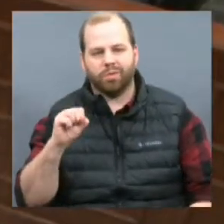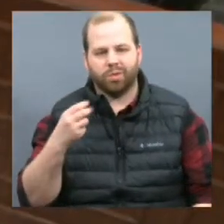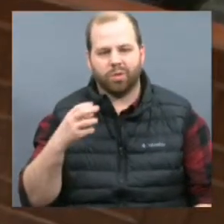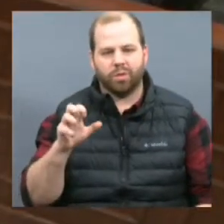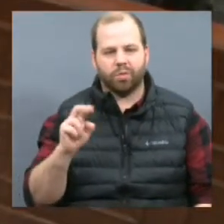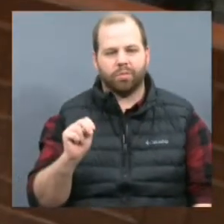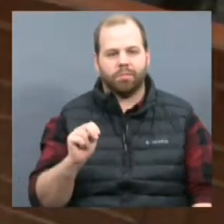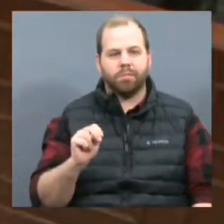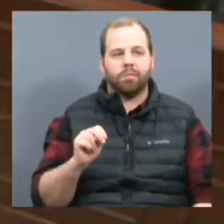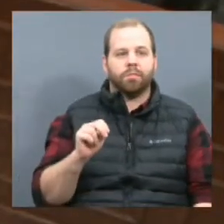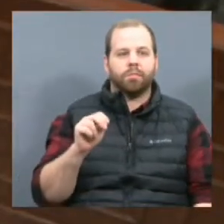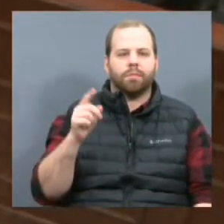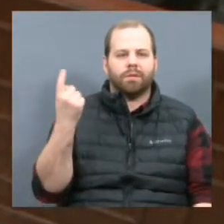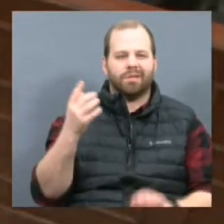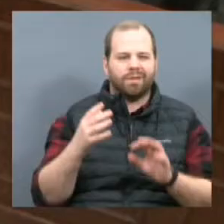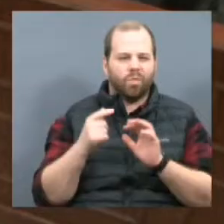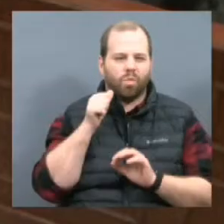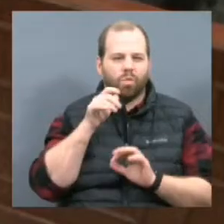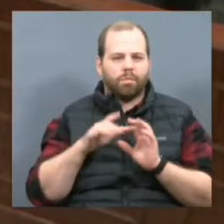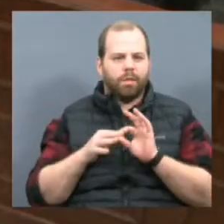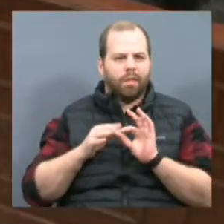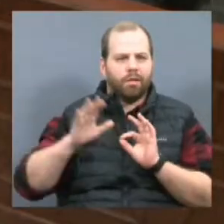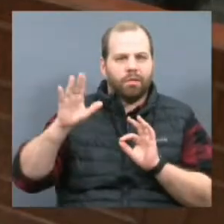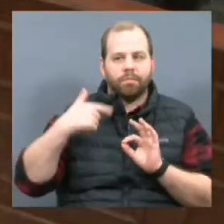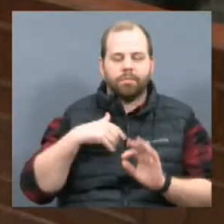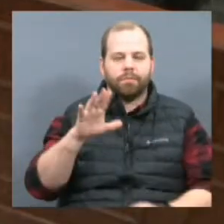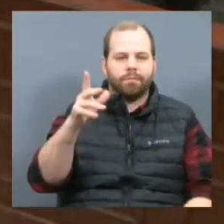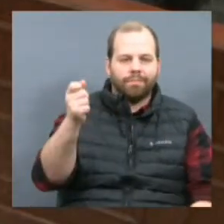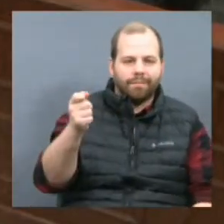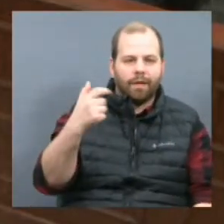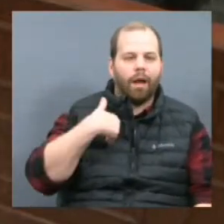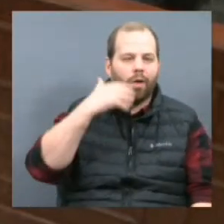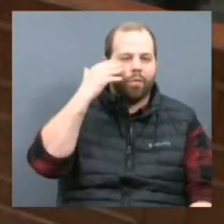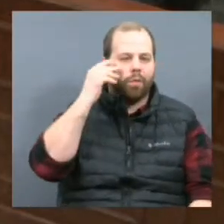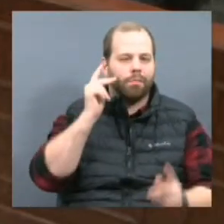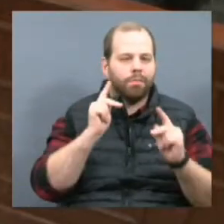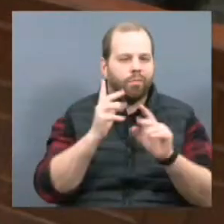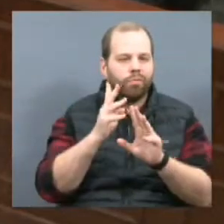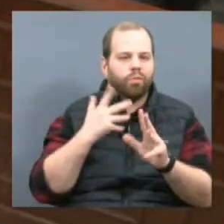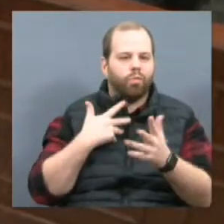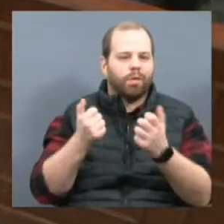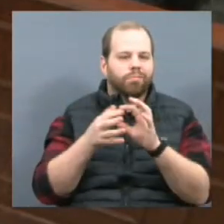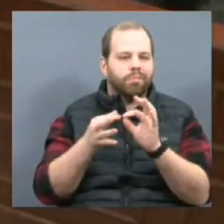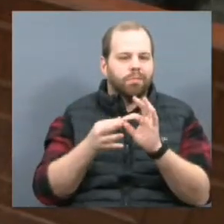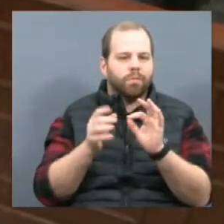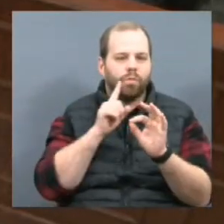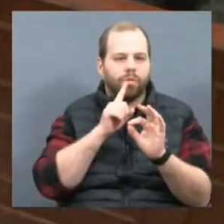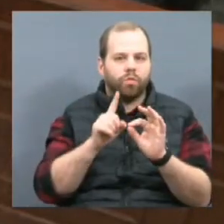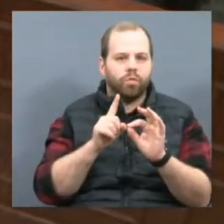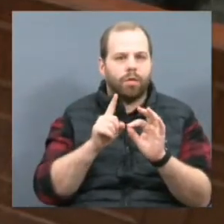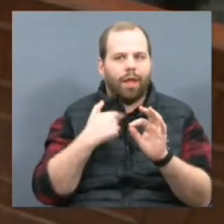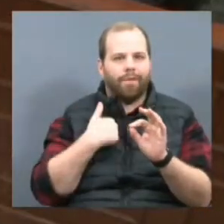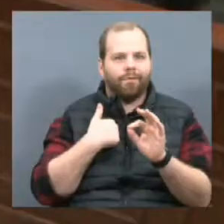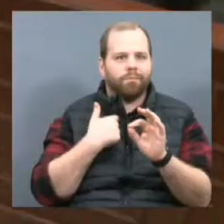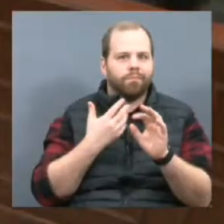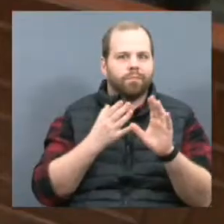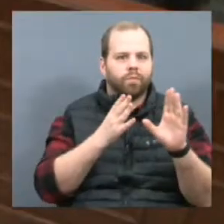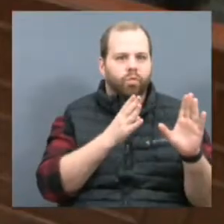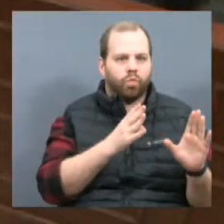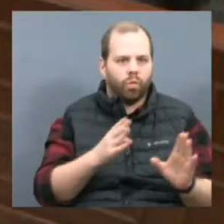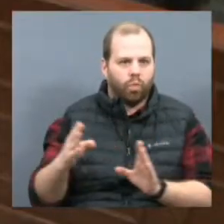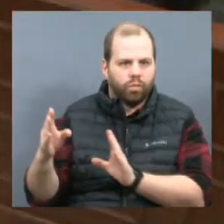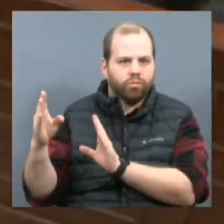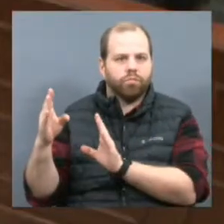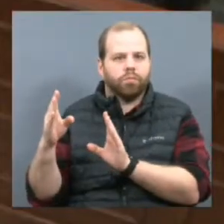Ms. Stewart. Just if you give us, just bear us a little time. We know everybody kind of want to speak. We want to make sure we try to keep some order and make sure we keep